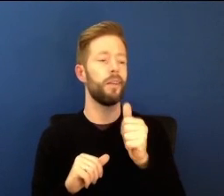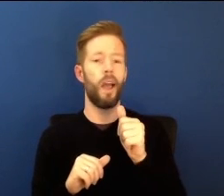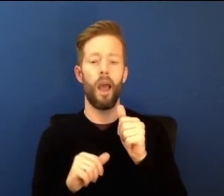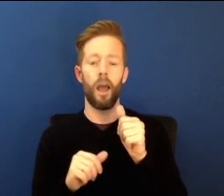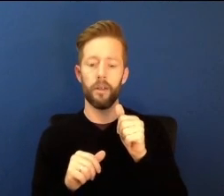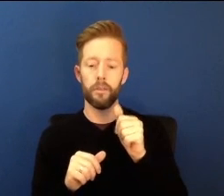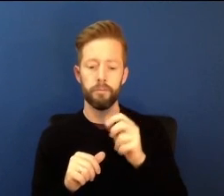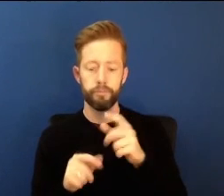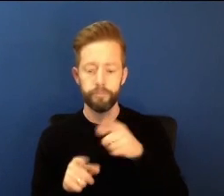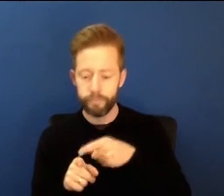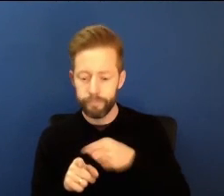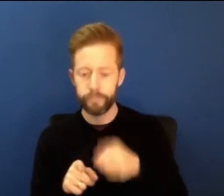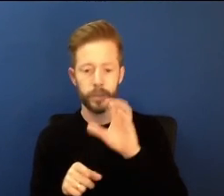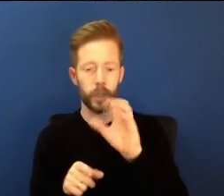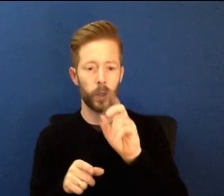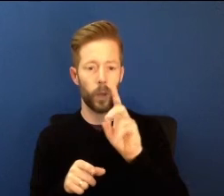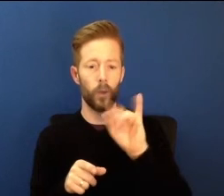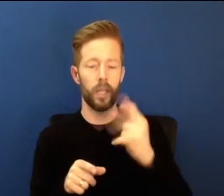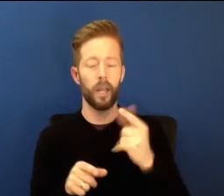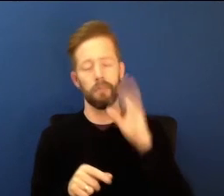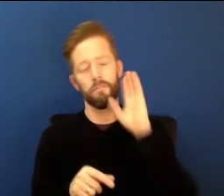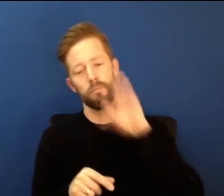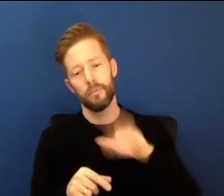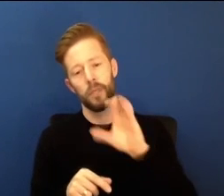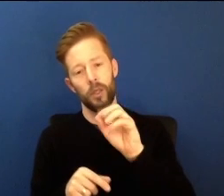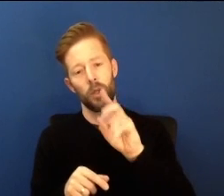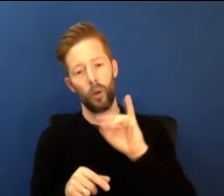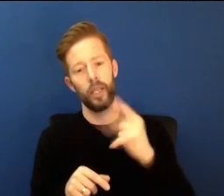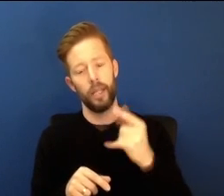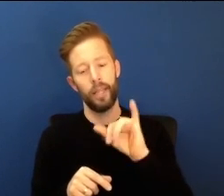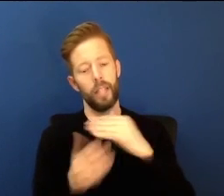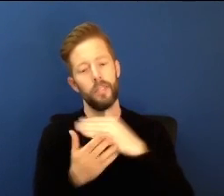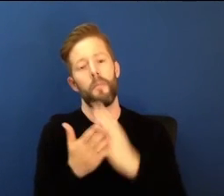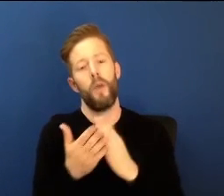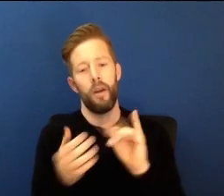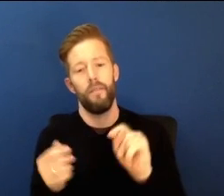just about coding, although coding is a part of it.